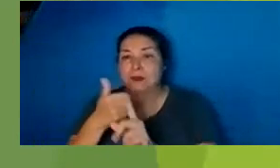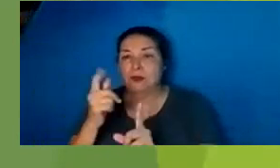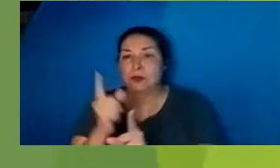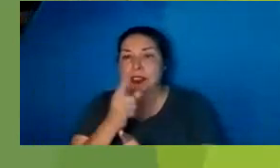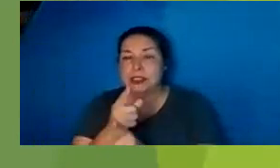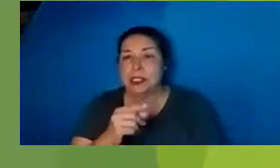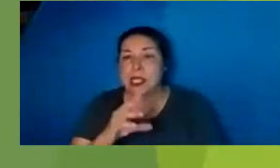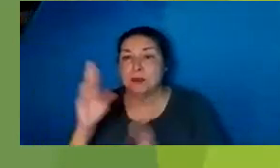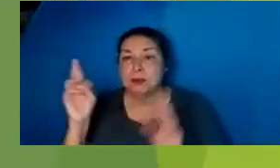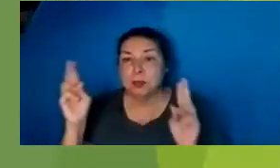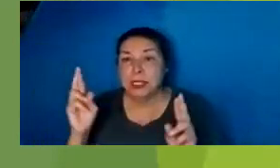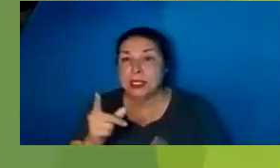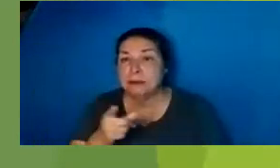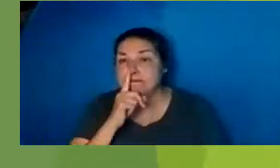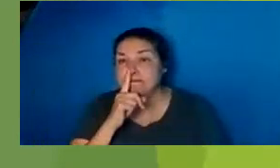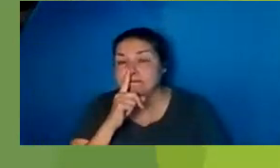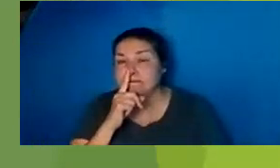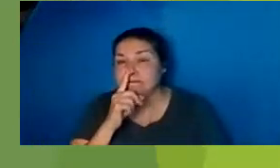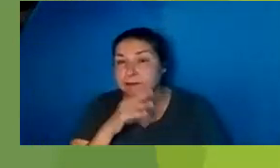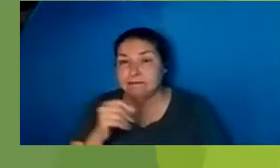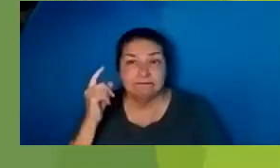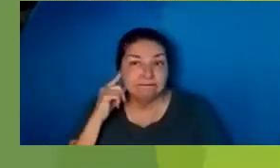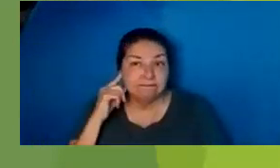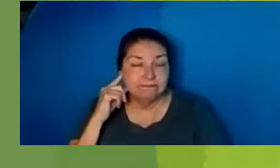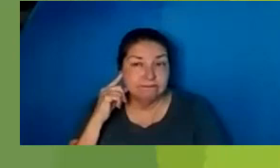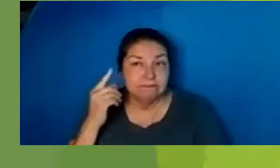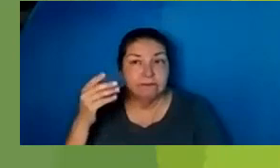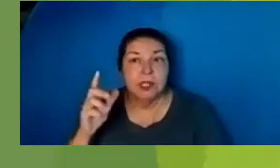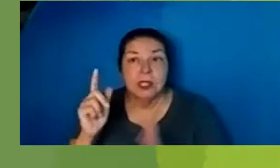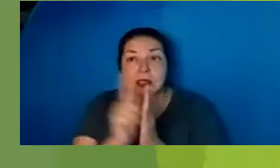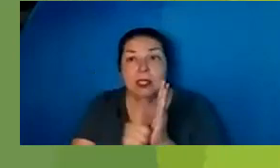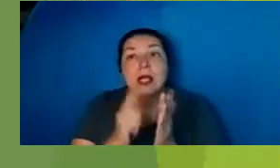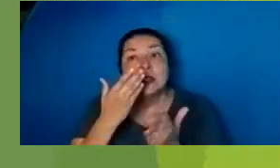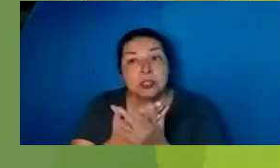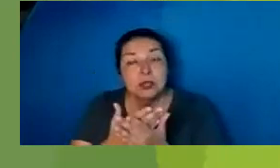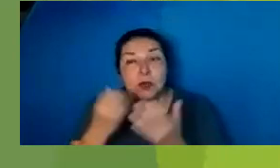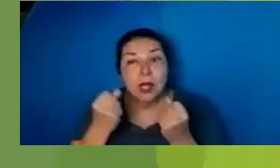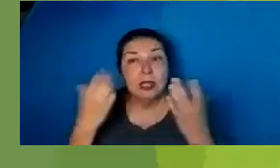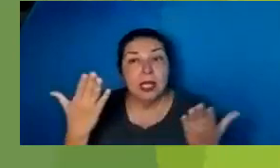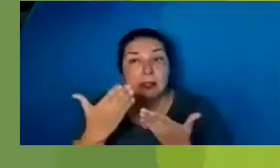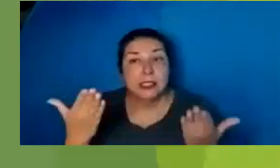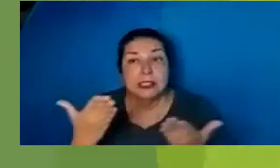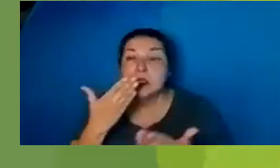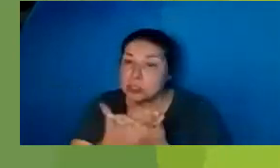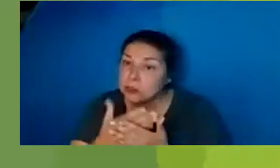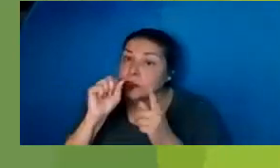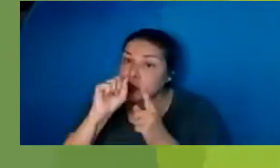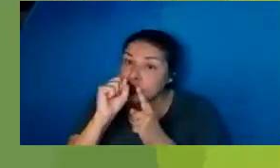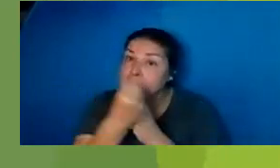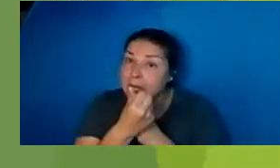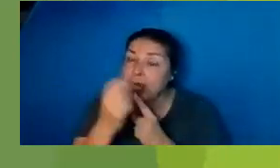shut up and listen. The law is good for a lot of things. It's good for society and for